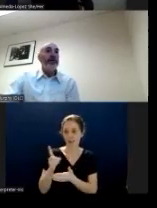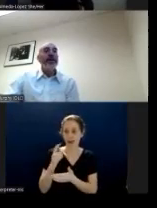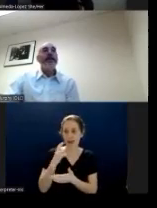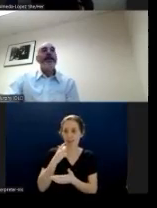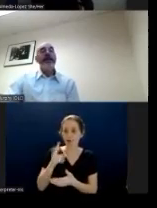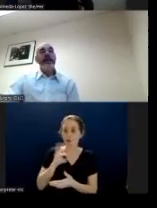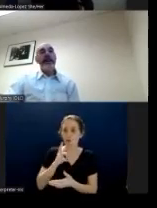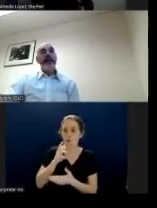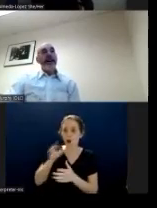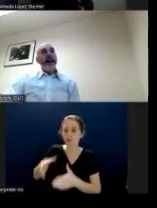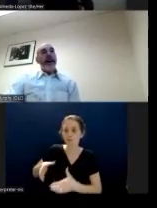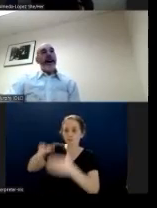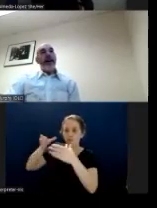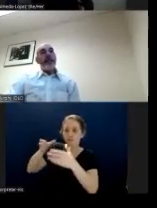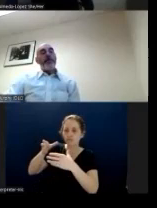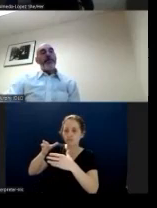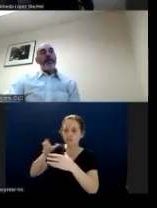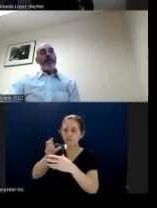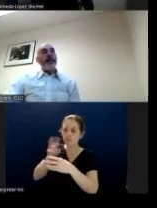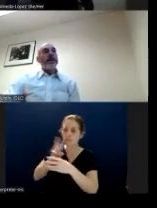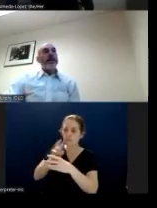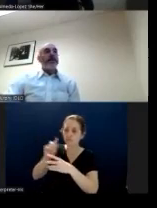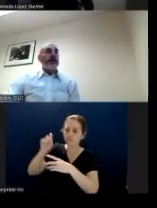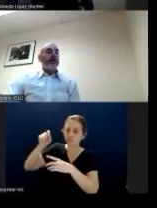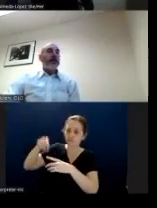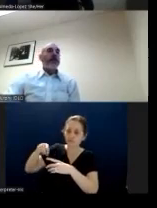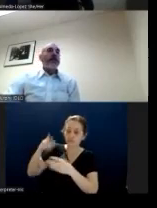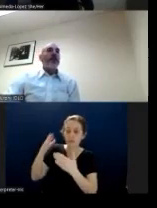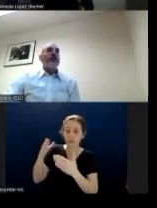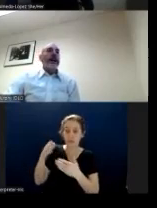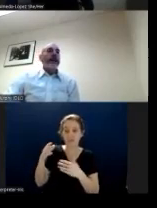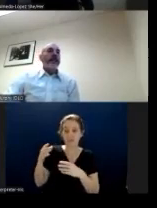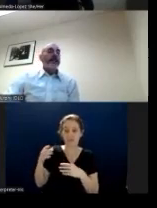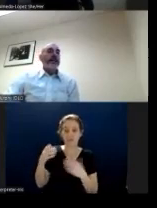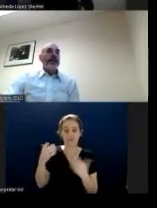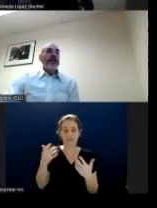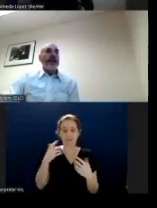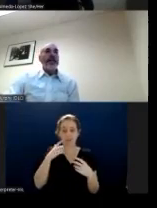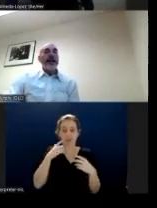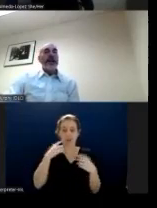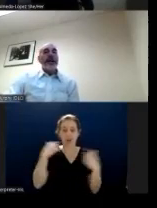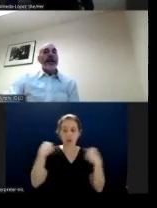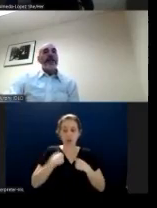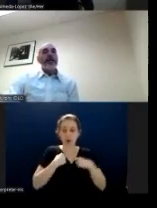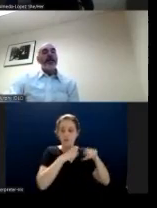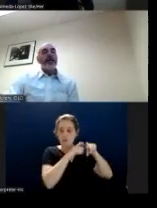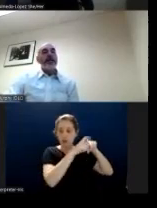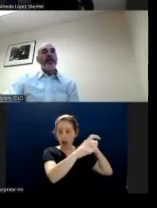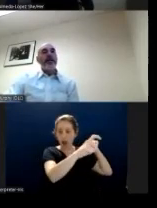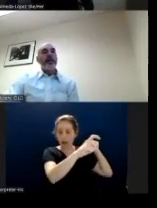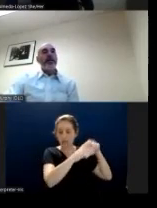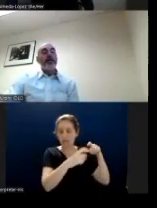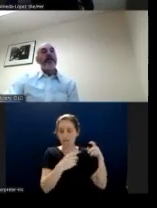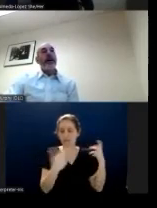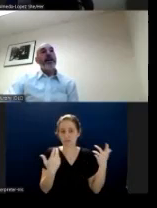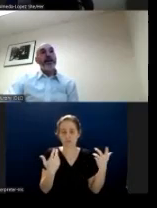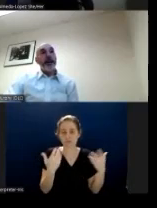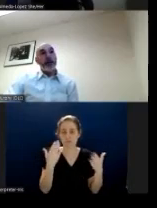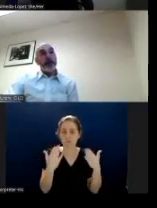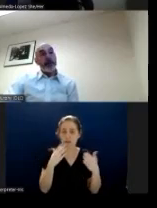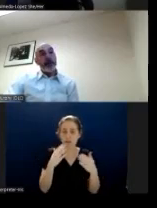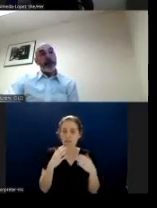fountains, most likely. There might be coat racks that are there for folks to use. There might be